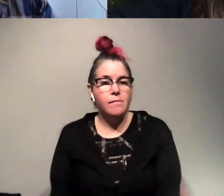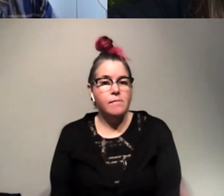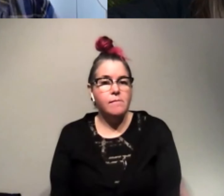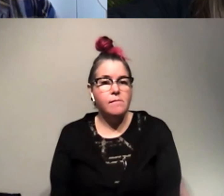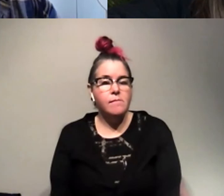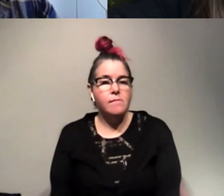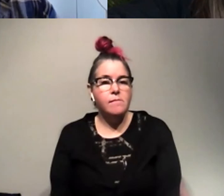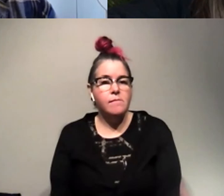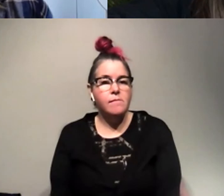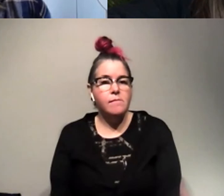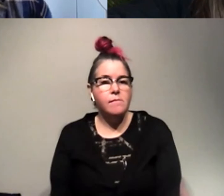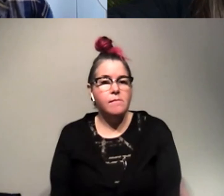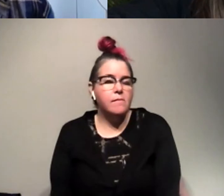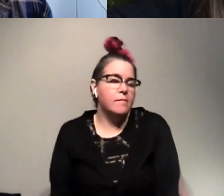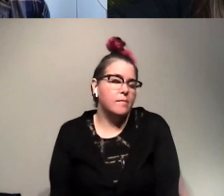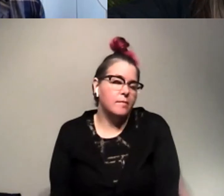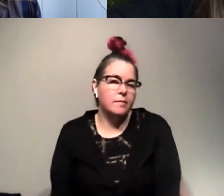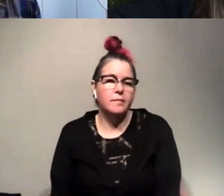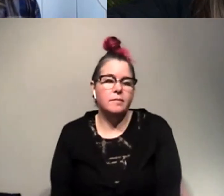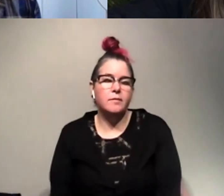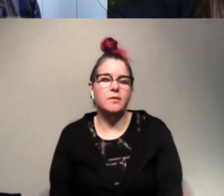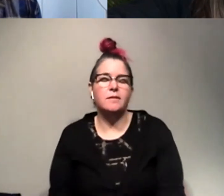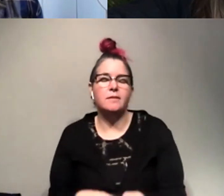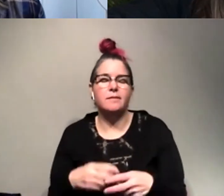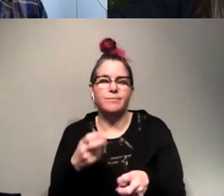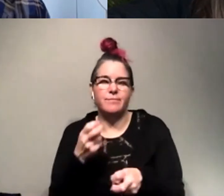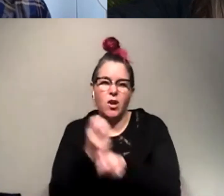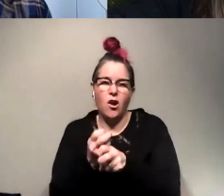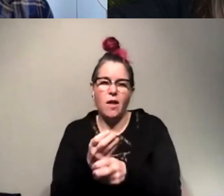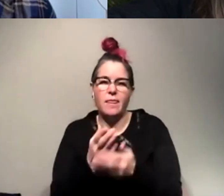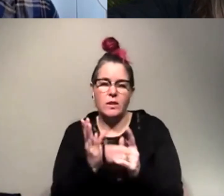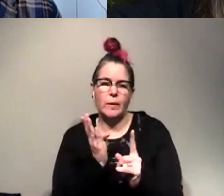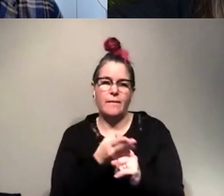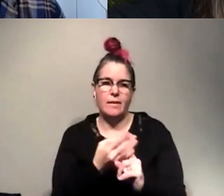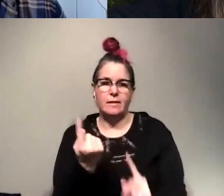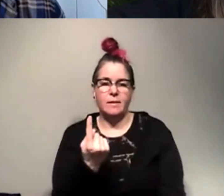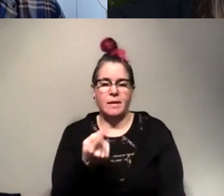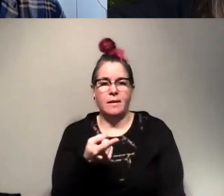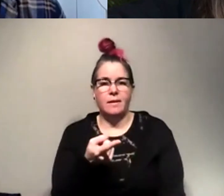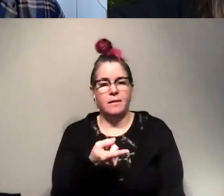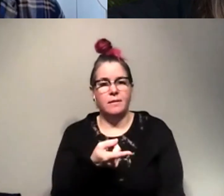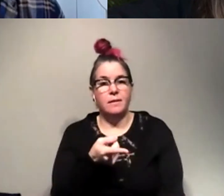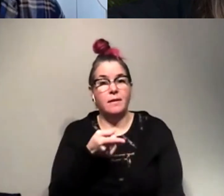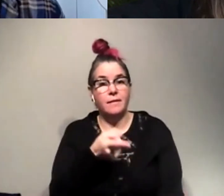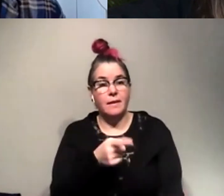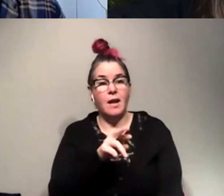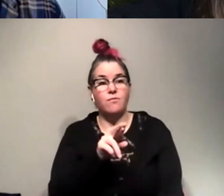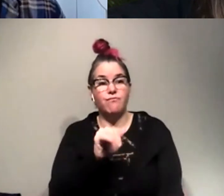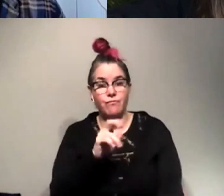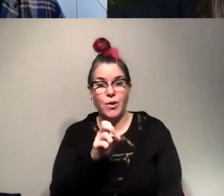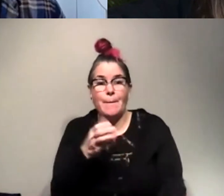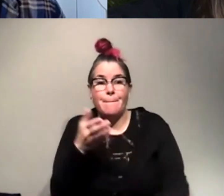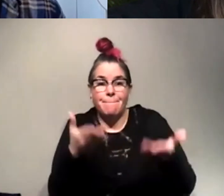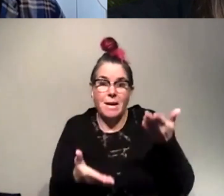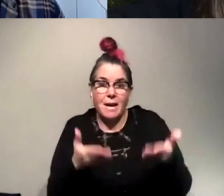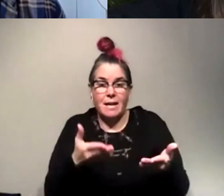so I think it's just a very difficult thing to convince someone that this rare event that they may